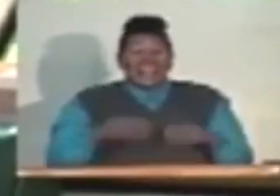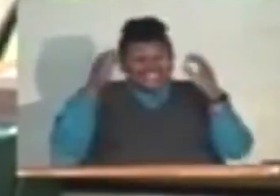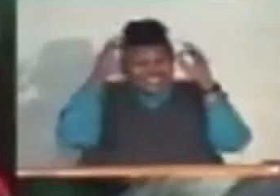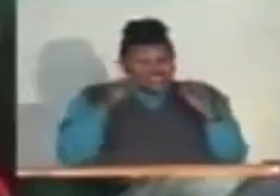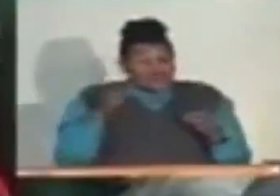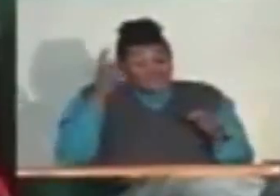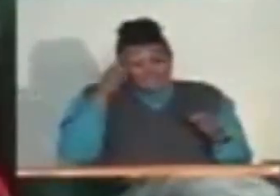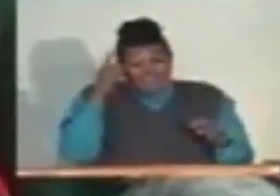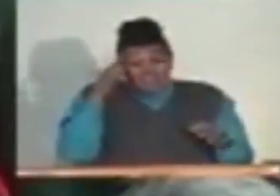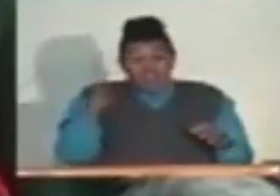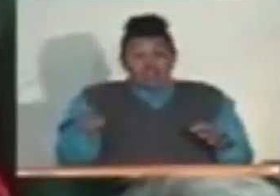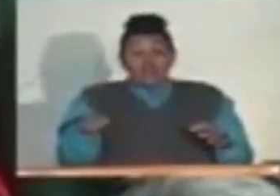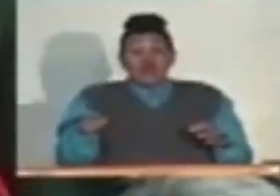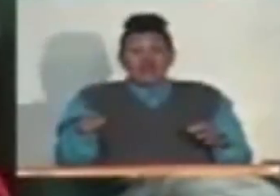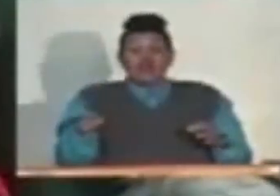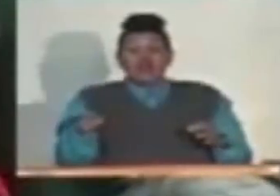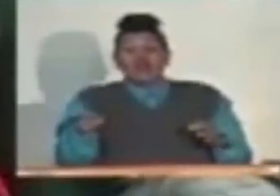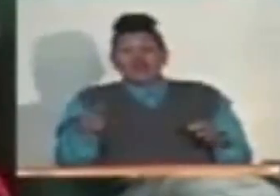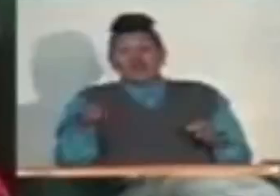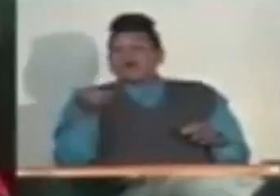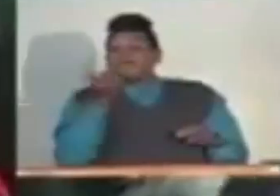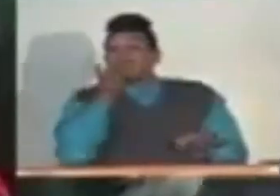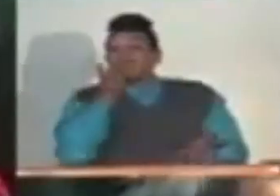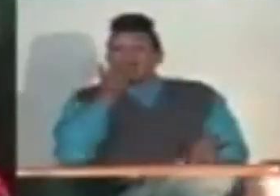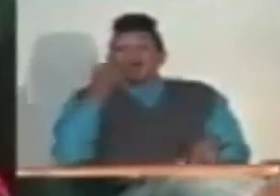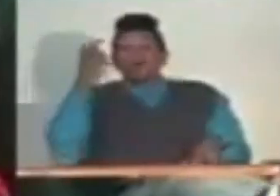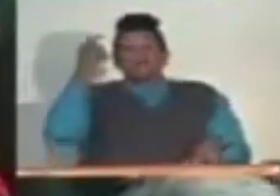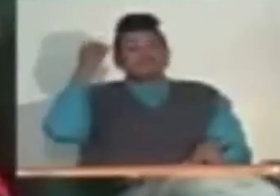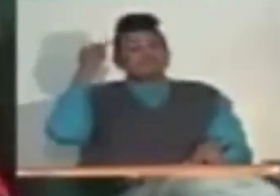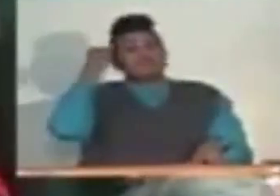in an ill-conceived